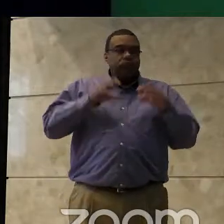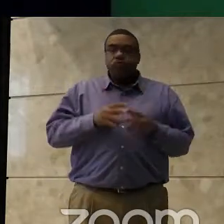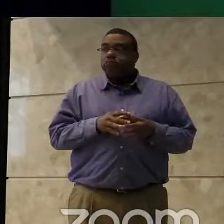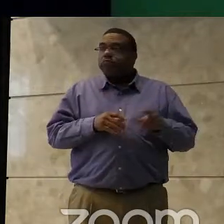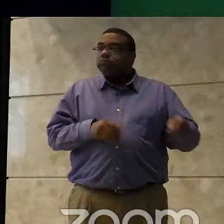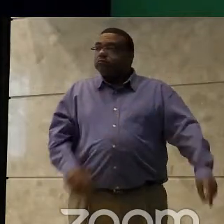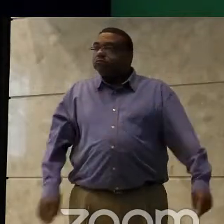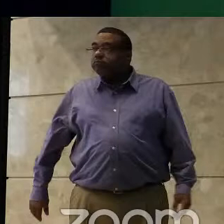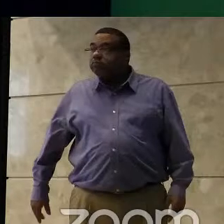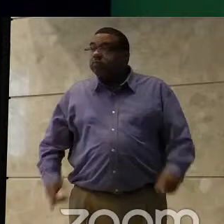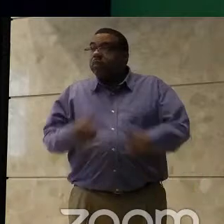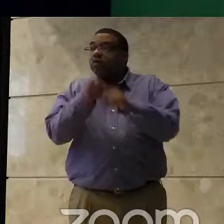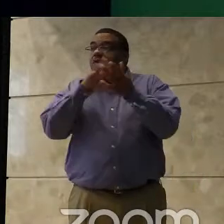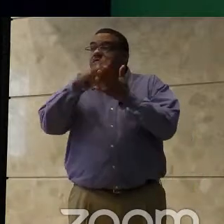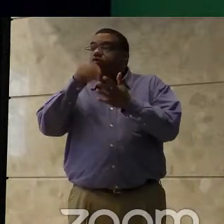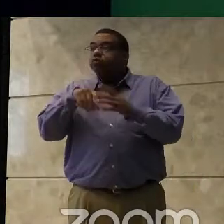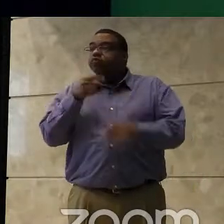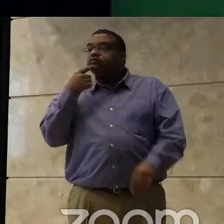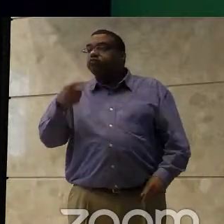This next one comes from a student.